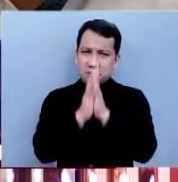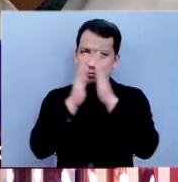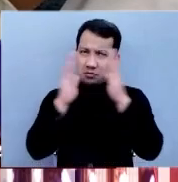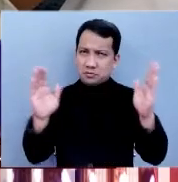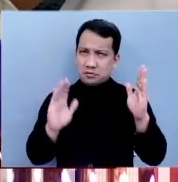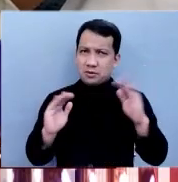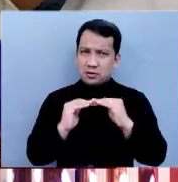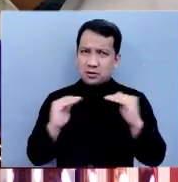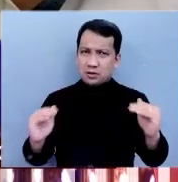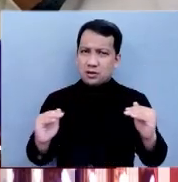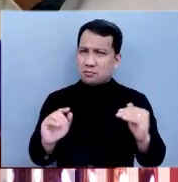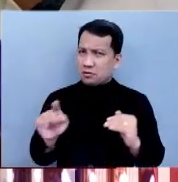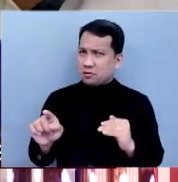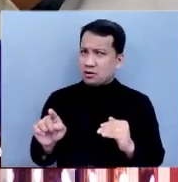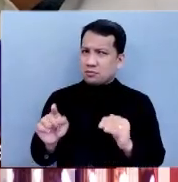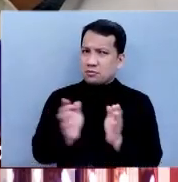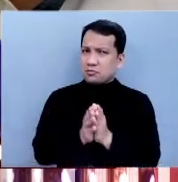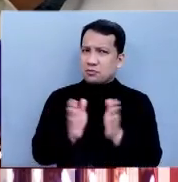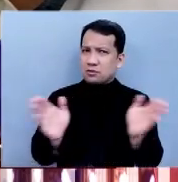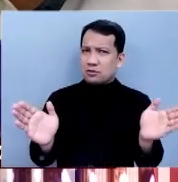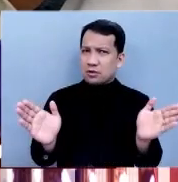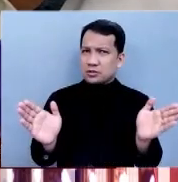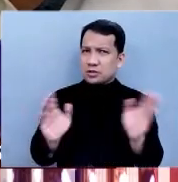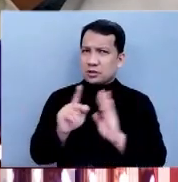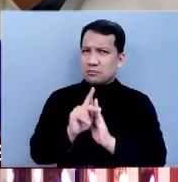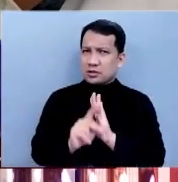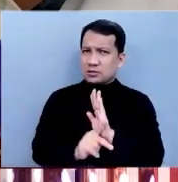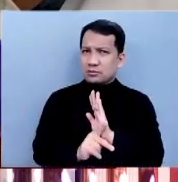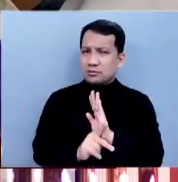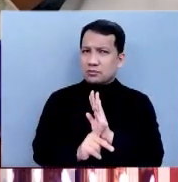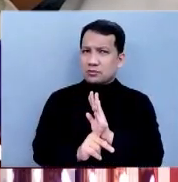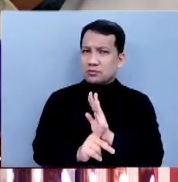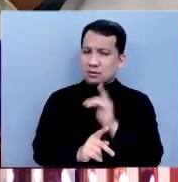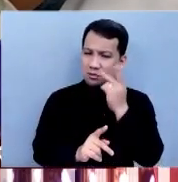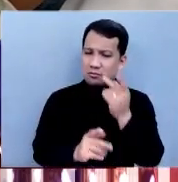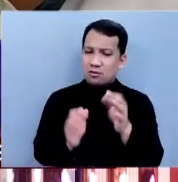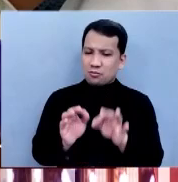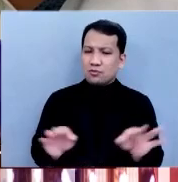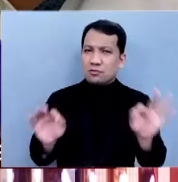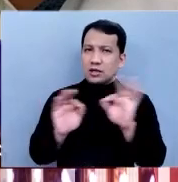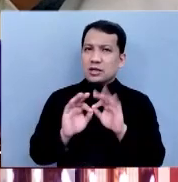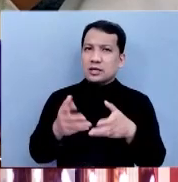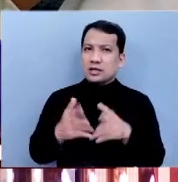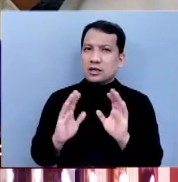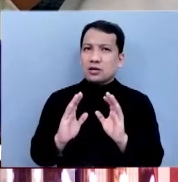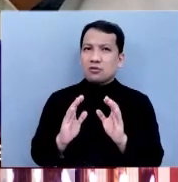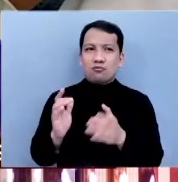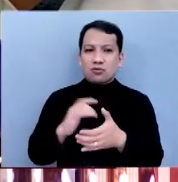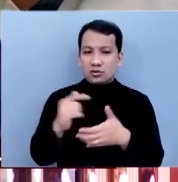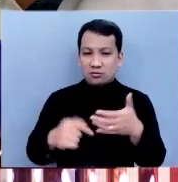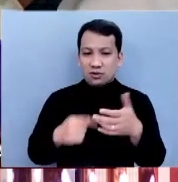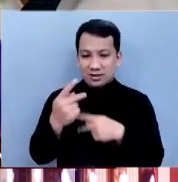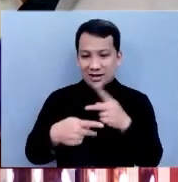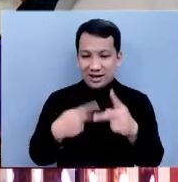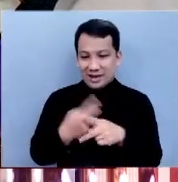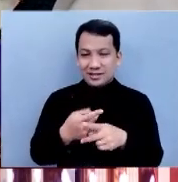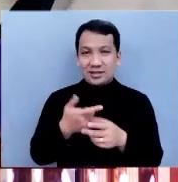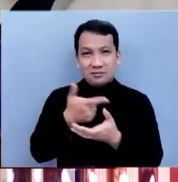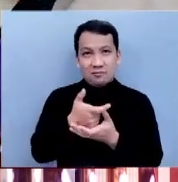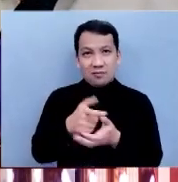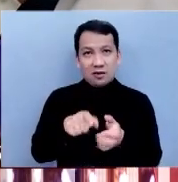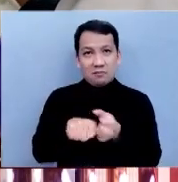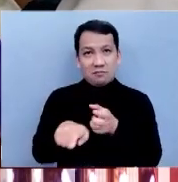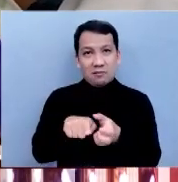muna. As a general rule, and I say this as a general rule, ano lamang ang pwedeng kalibre at klaseng barrel